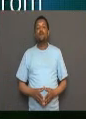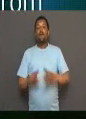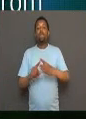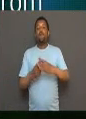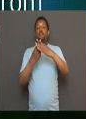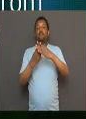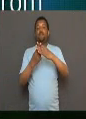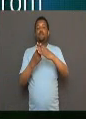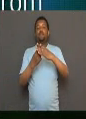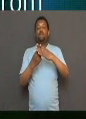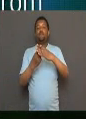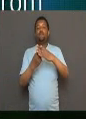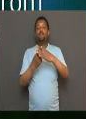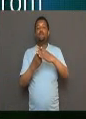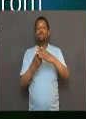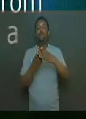Begin.